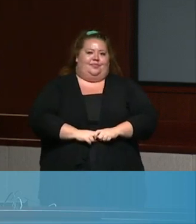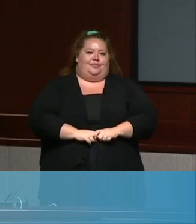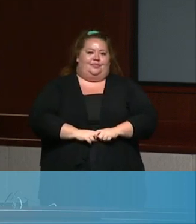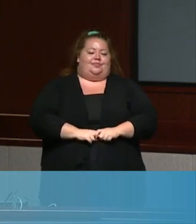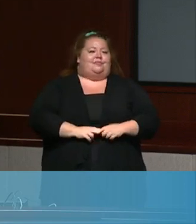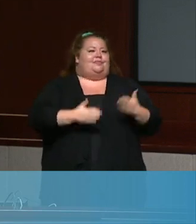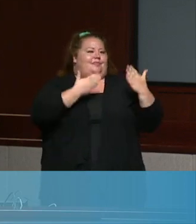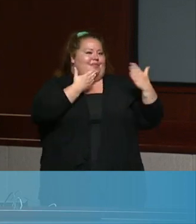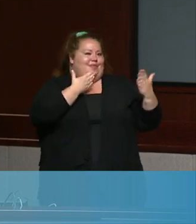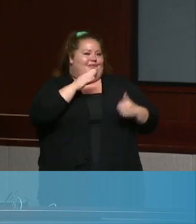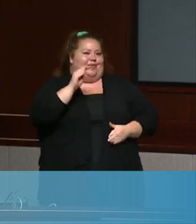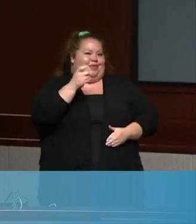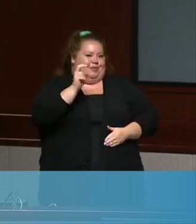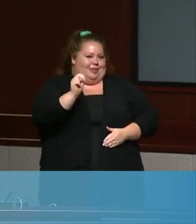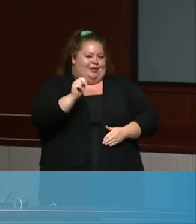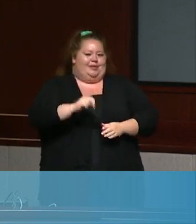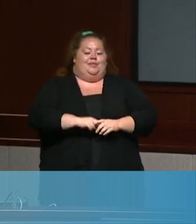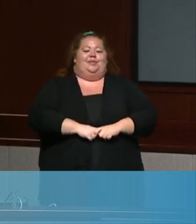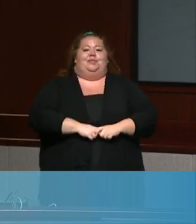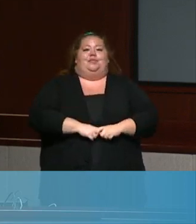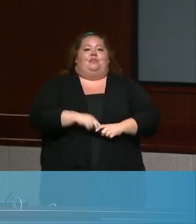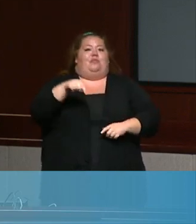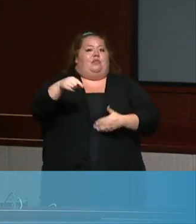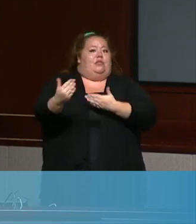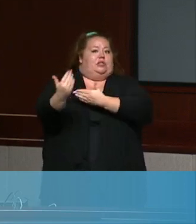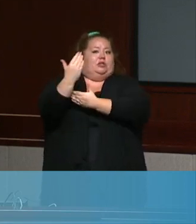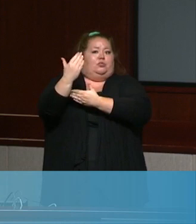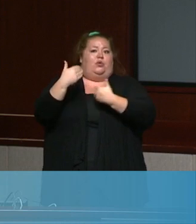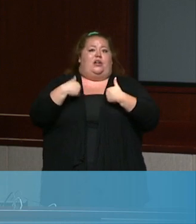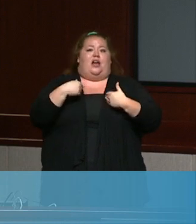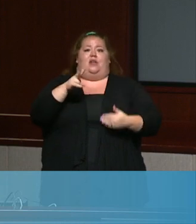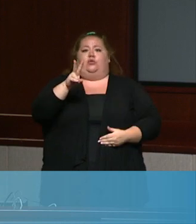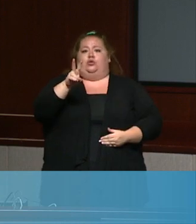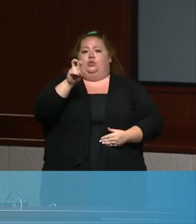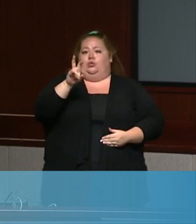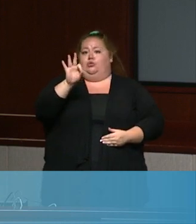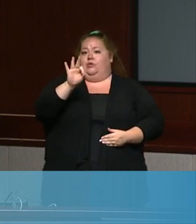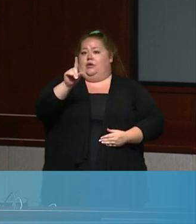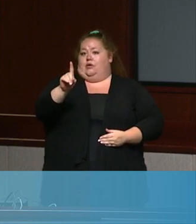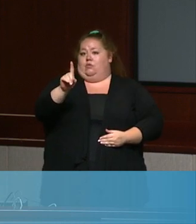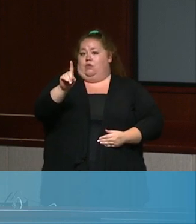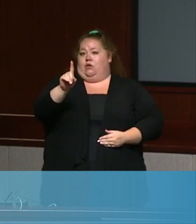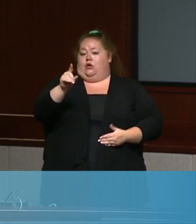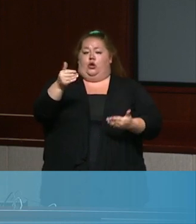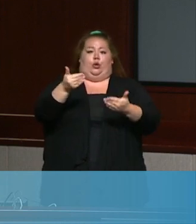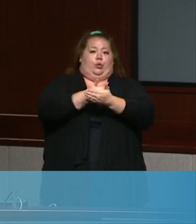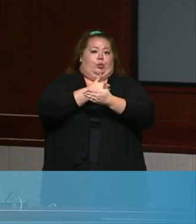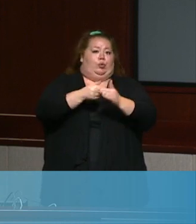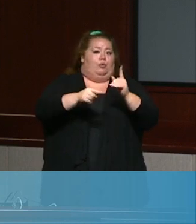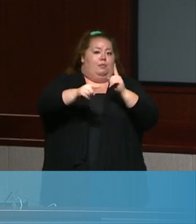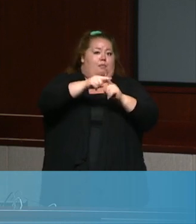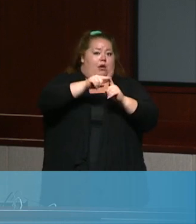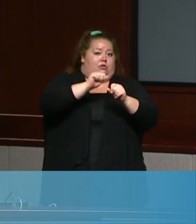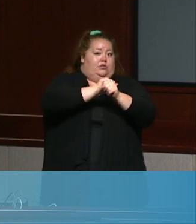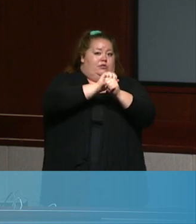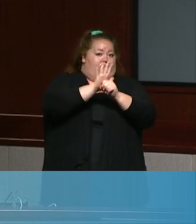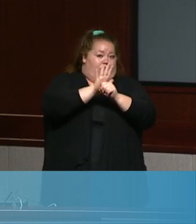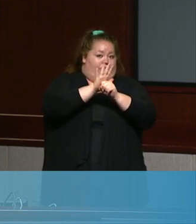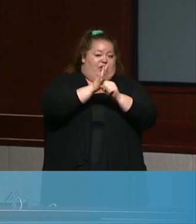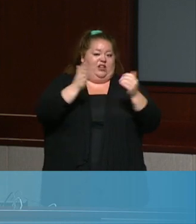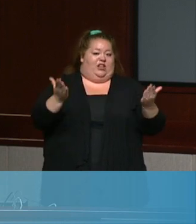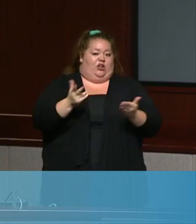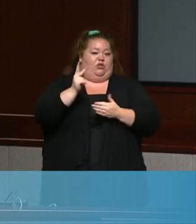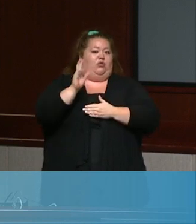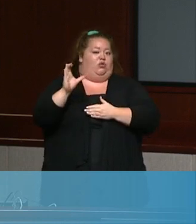Thank you, Megan. This morning we are announcing 291 new cases of COVID-19 in Kern